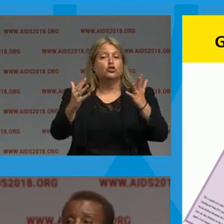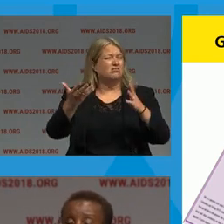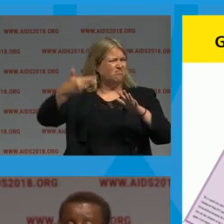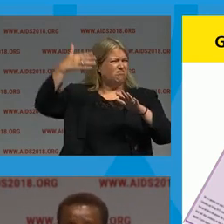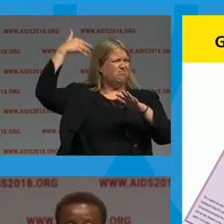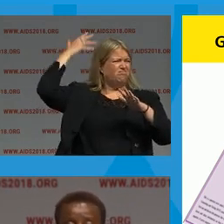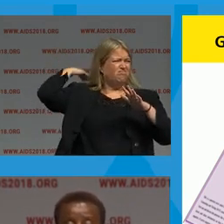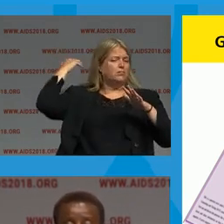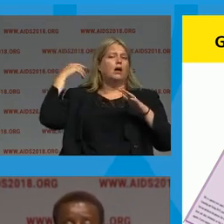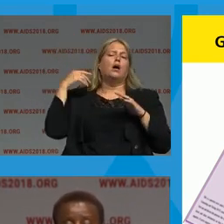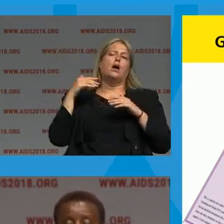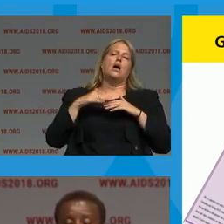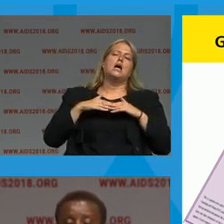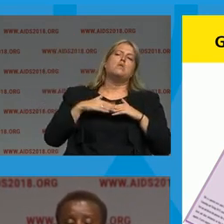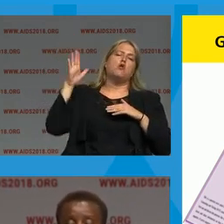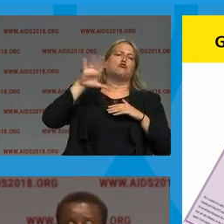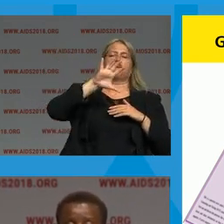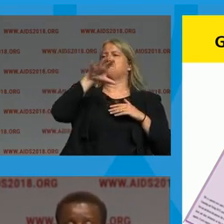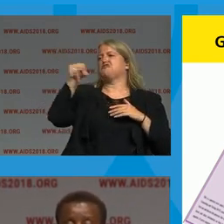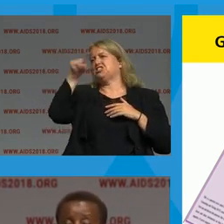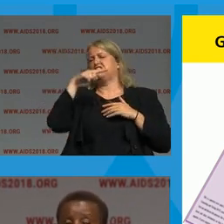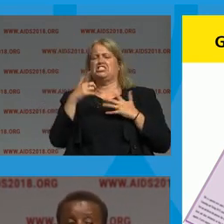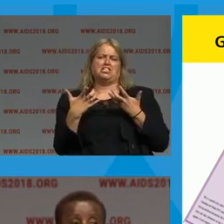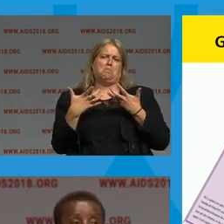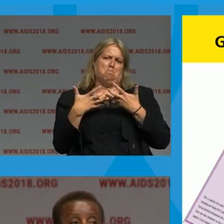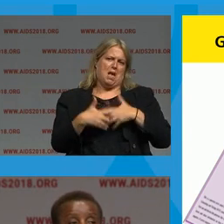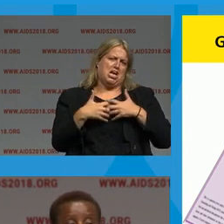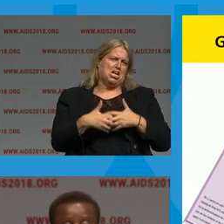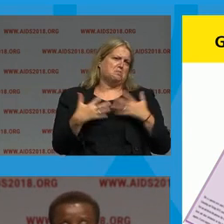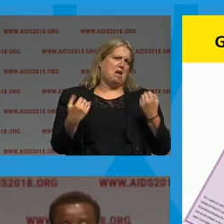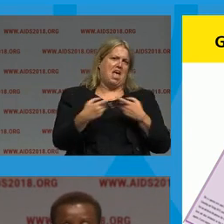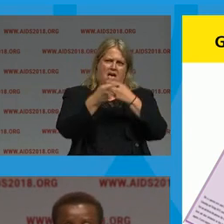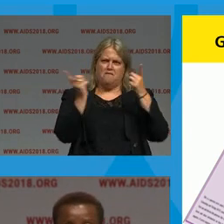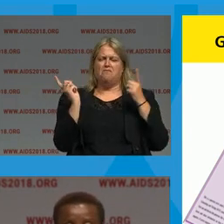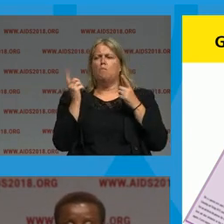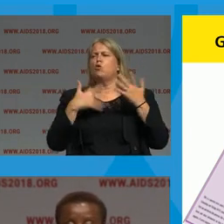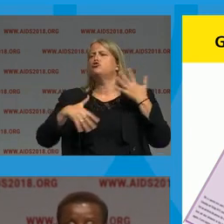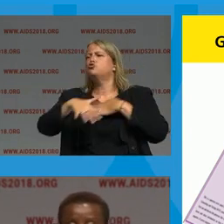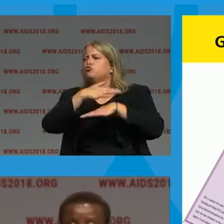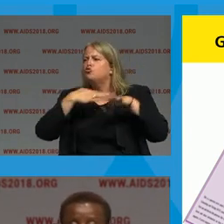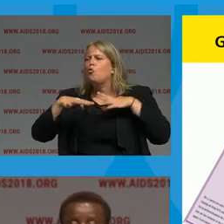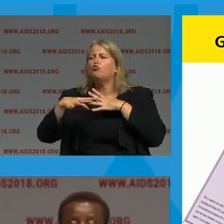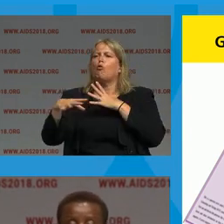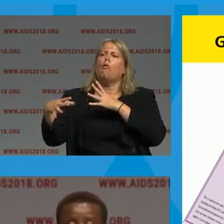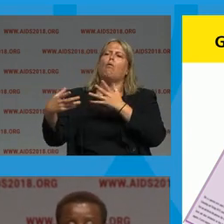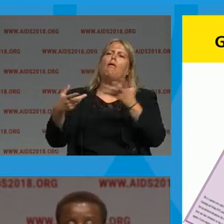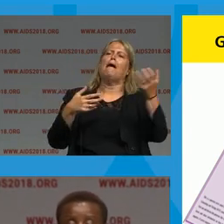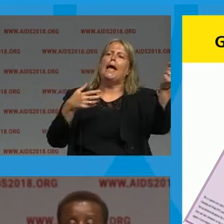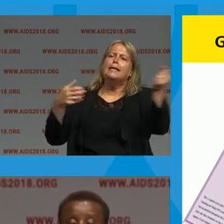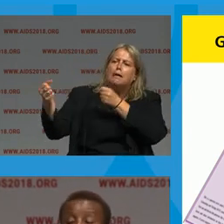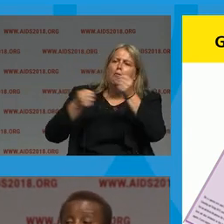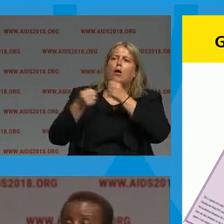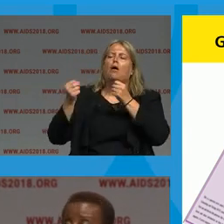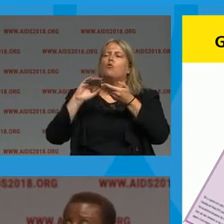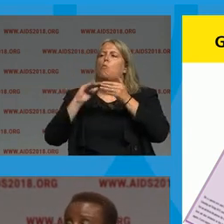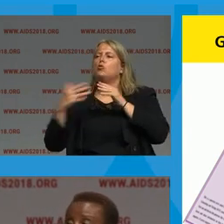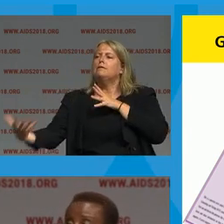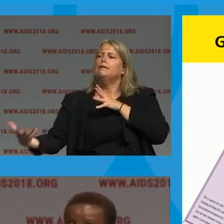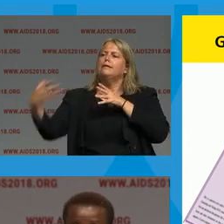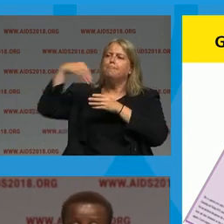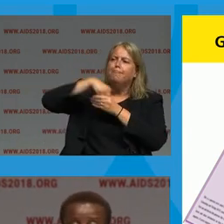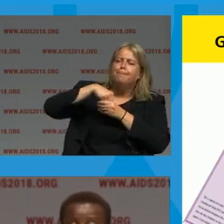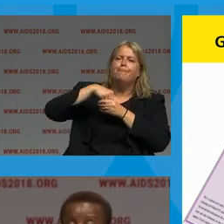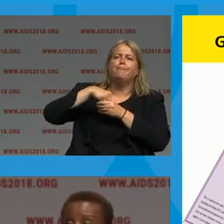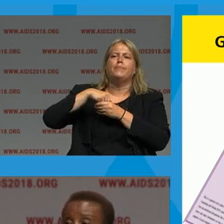had most countries having mechanisms for some social engagements and contracting of communities, deliberate